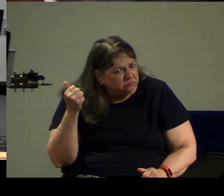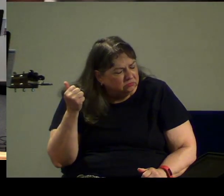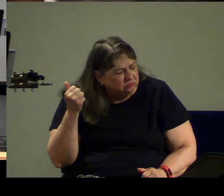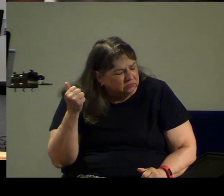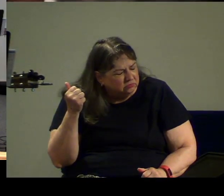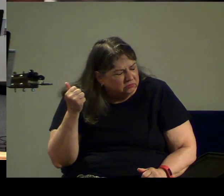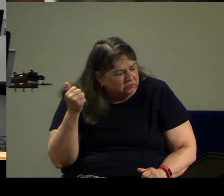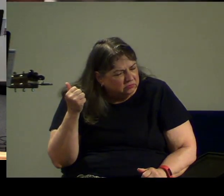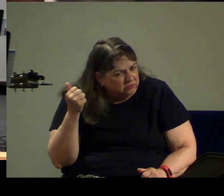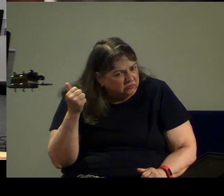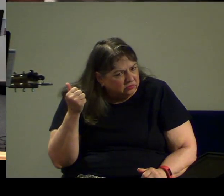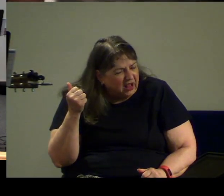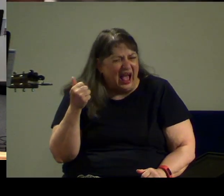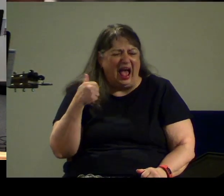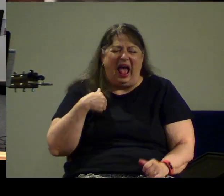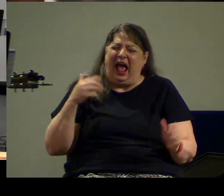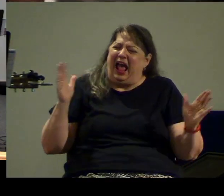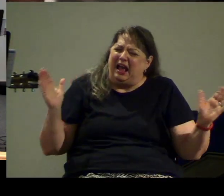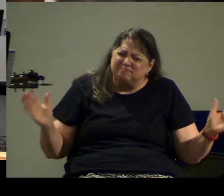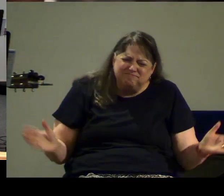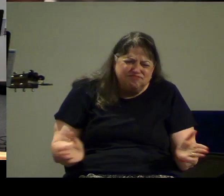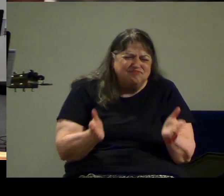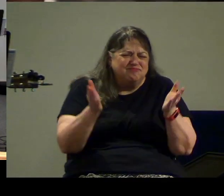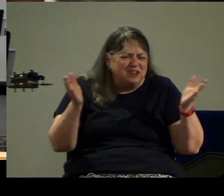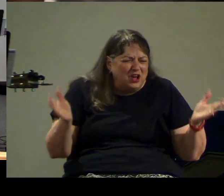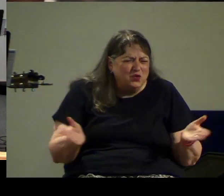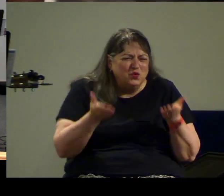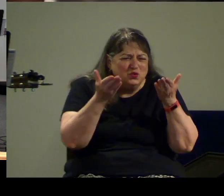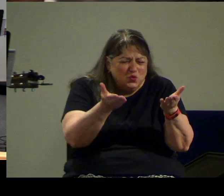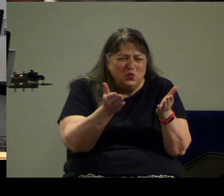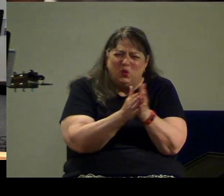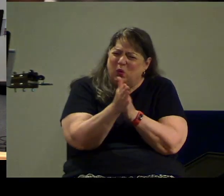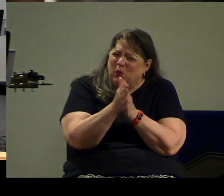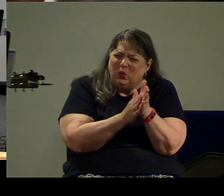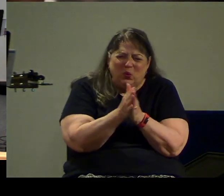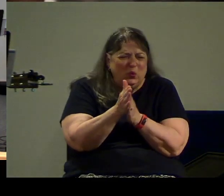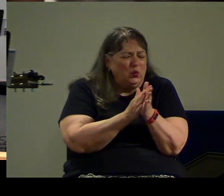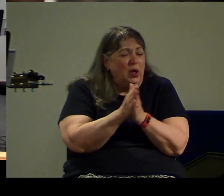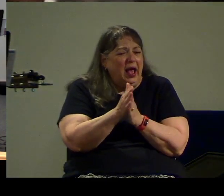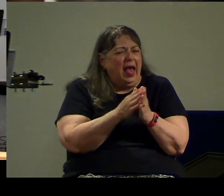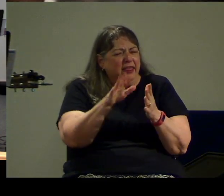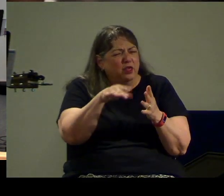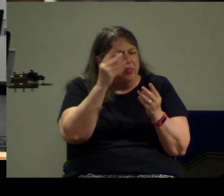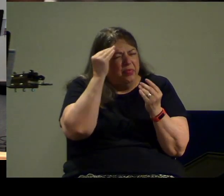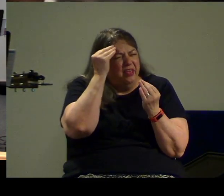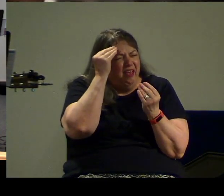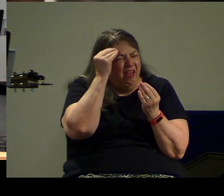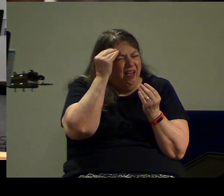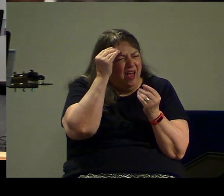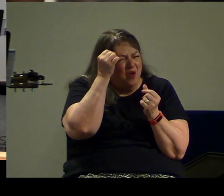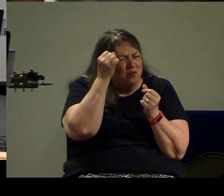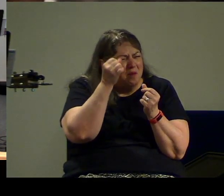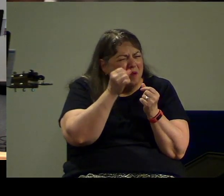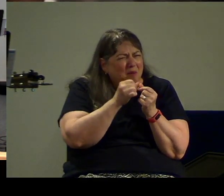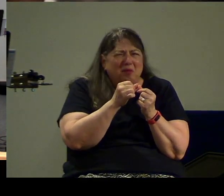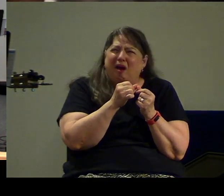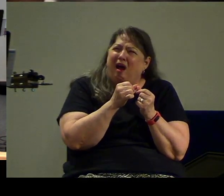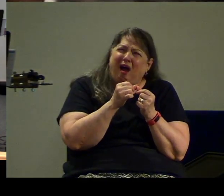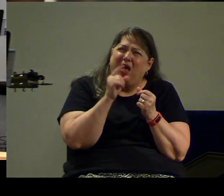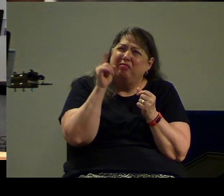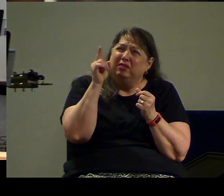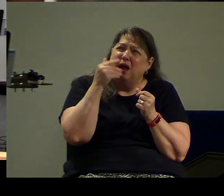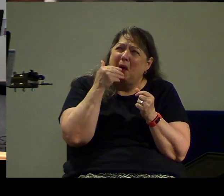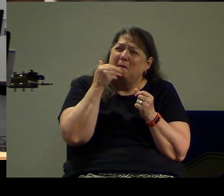just urge you and ask you, as we stand to worship this morning, that you would just remember that, that you would just allow